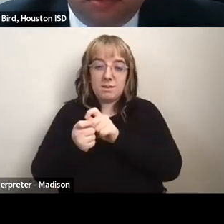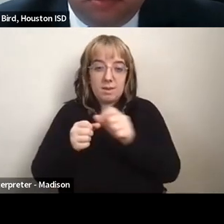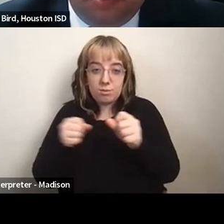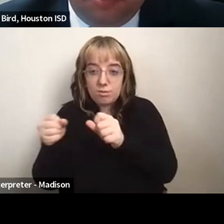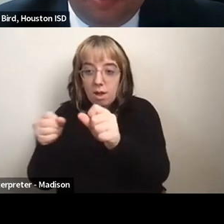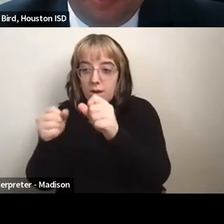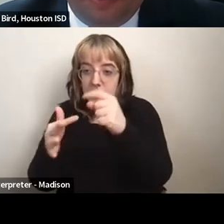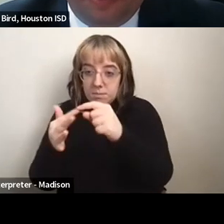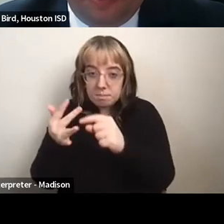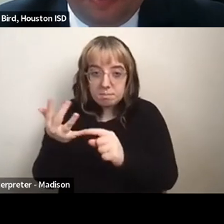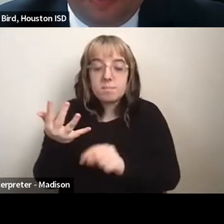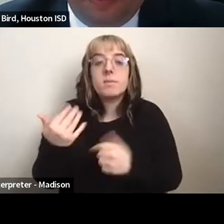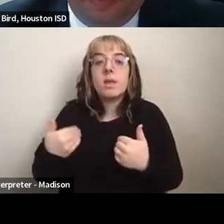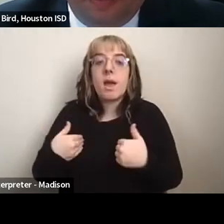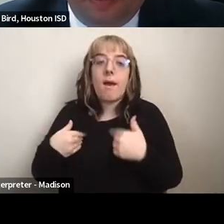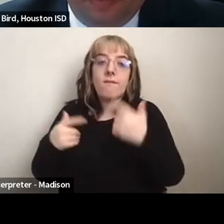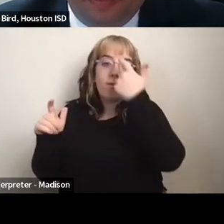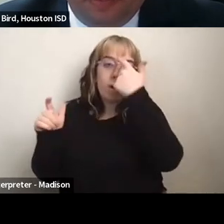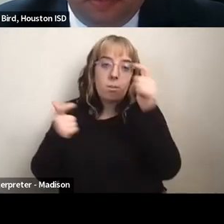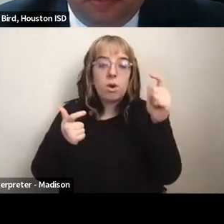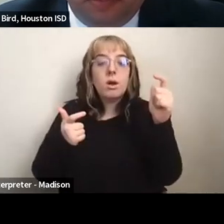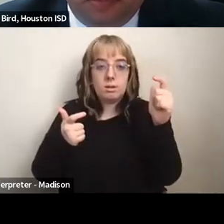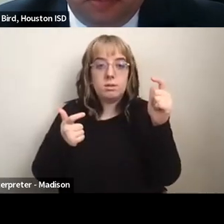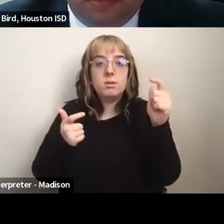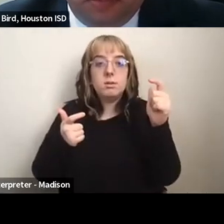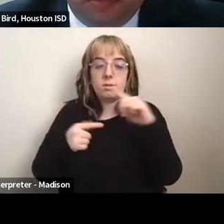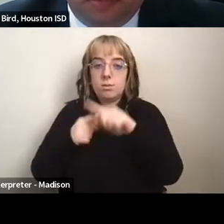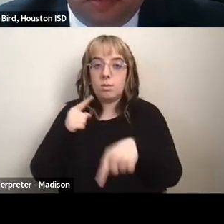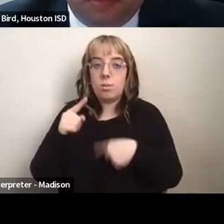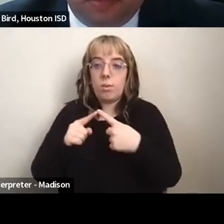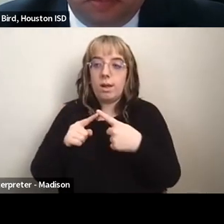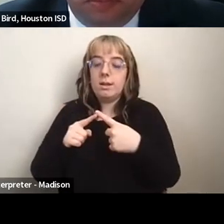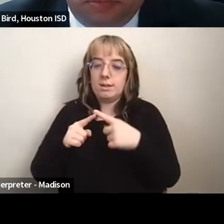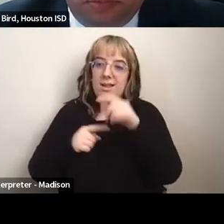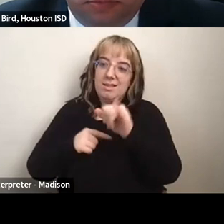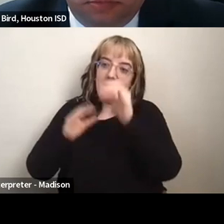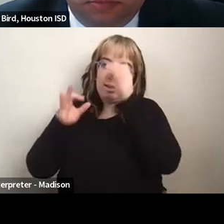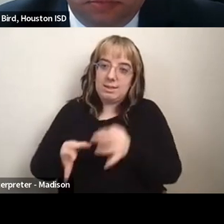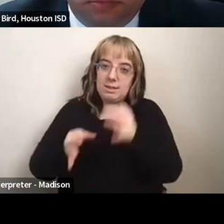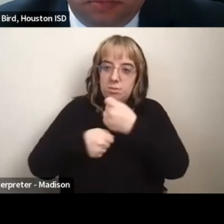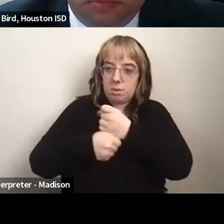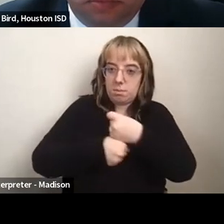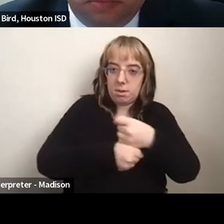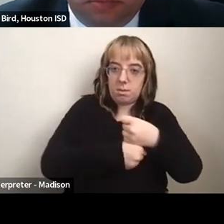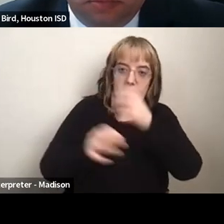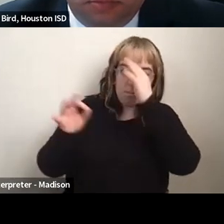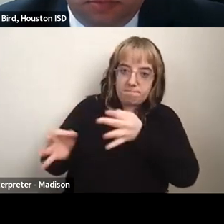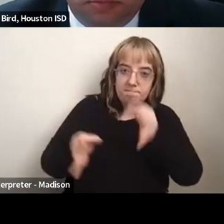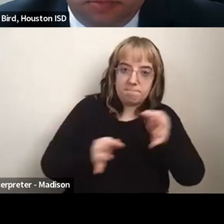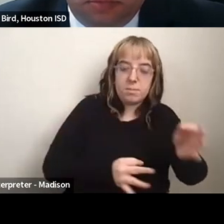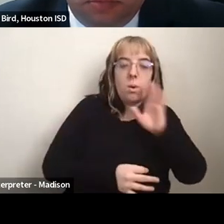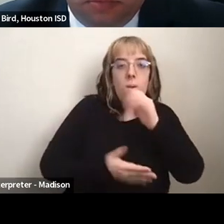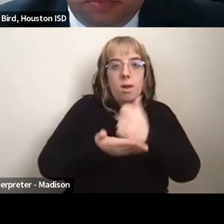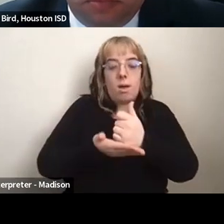to know that we have a framework when these decisions are being made is really going to help